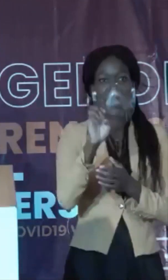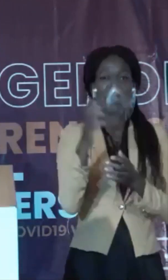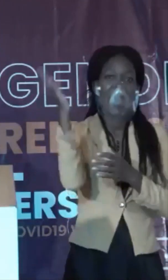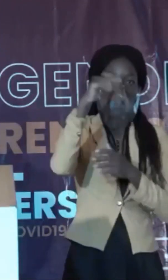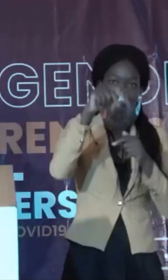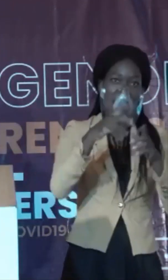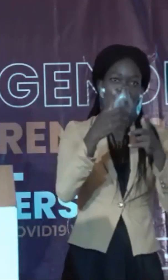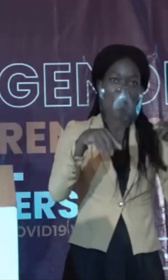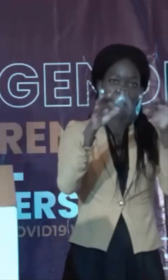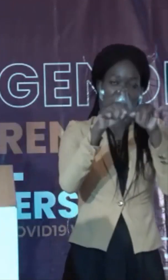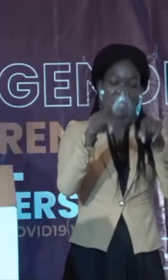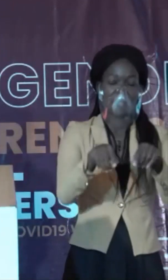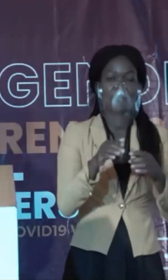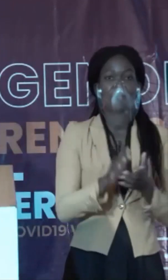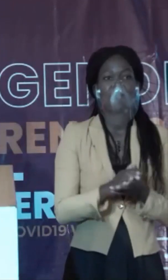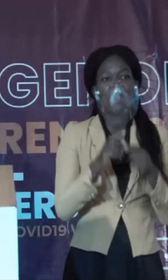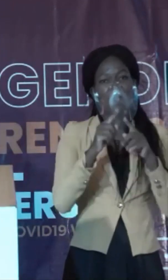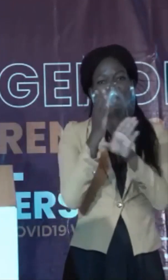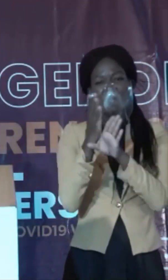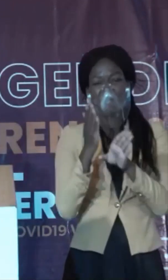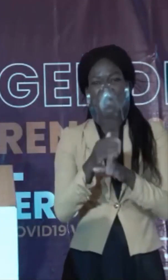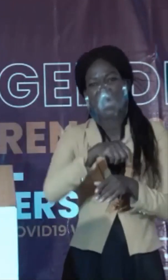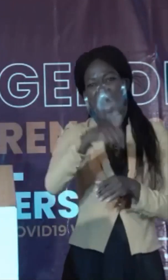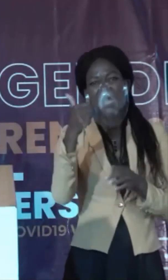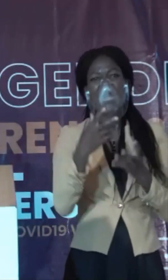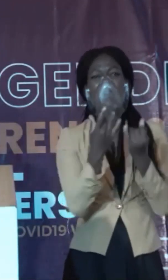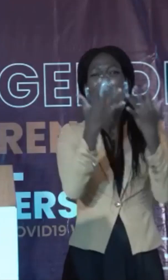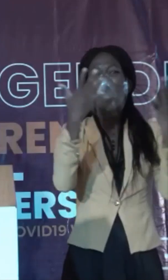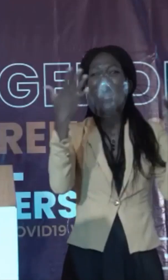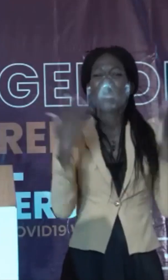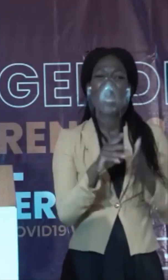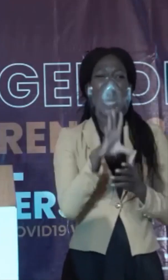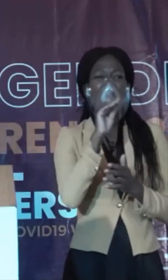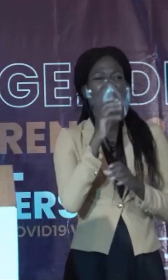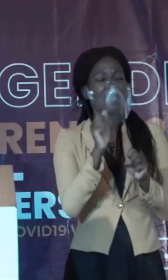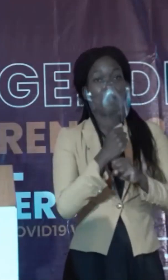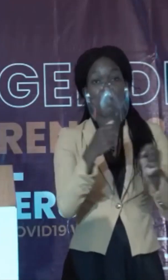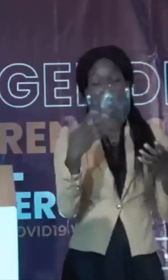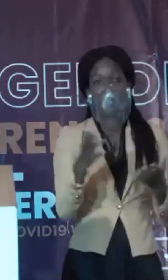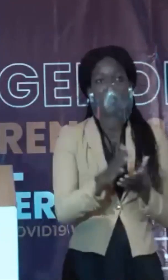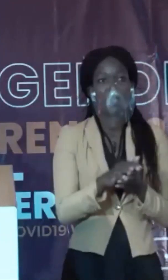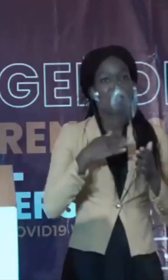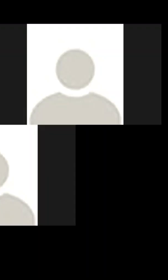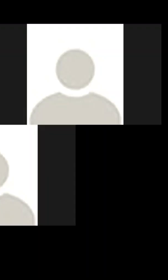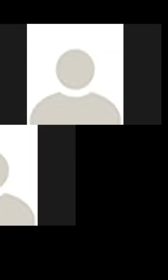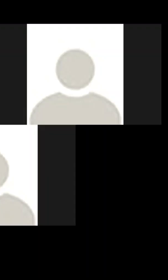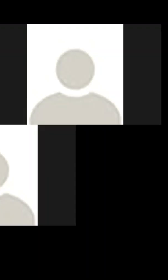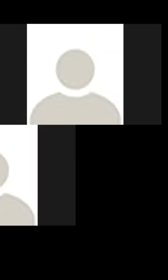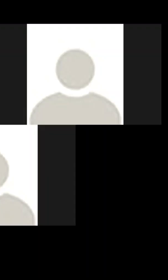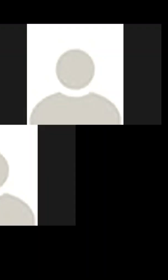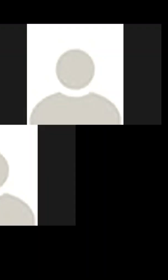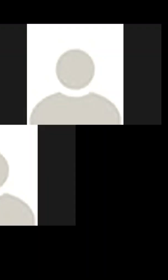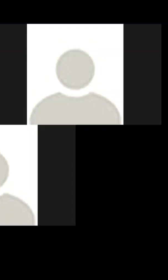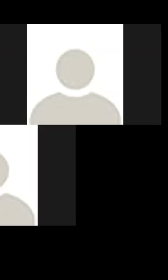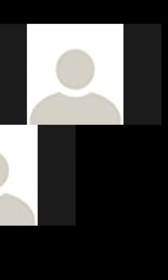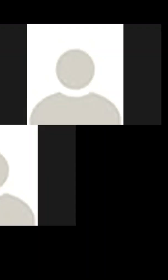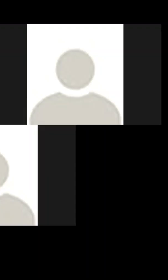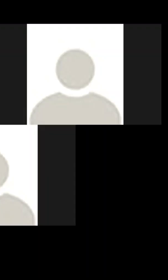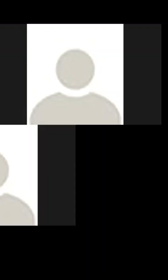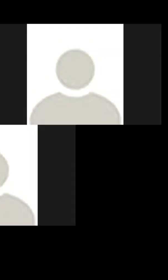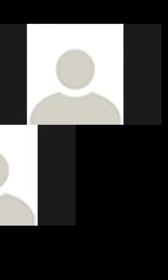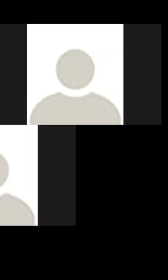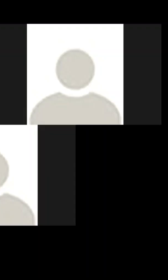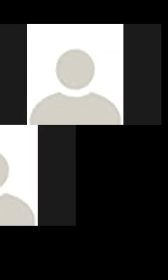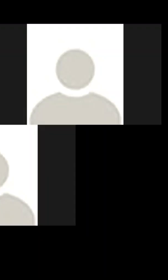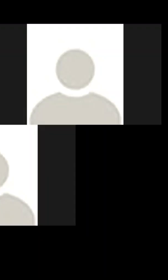well. And so many others that are so numerous to mention. We really appreciate their involvement pre this conference.